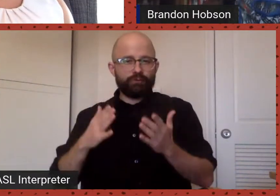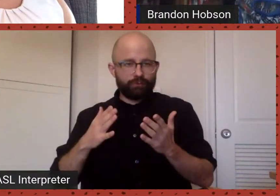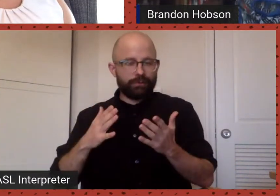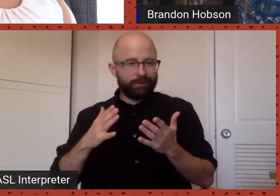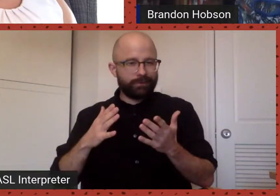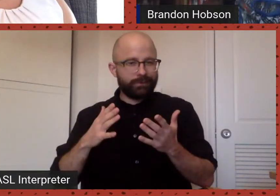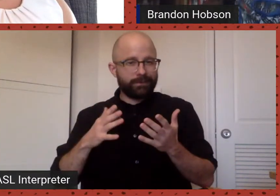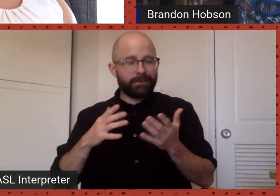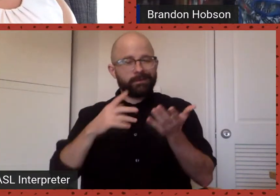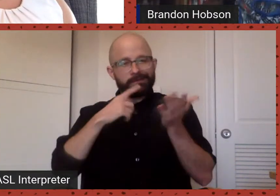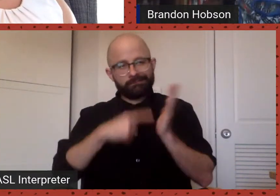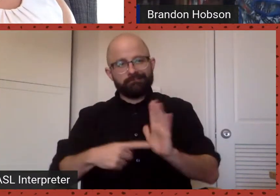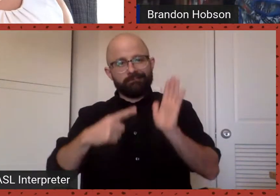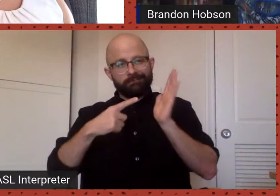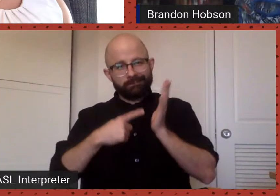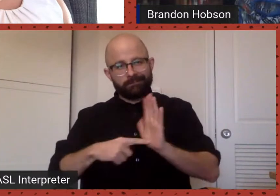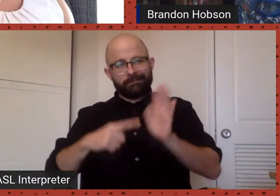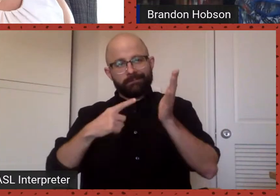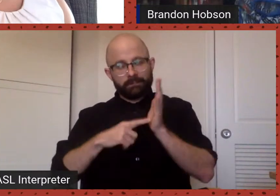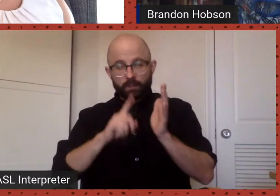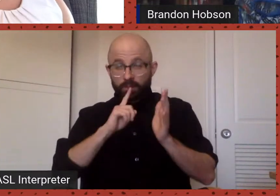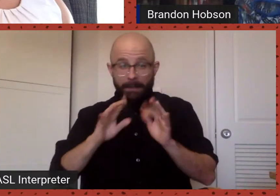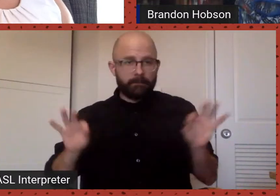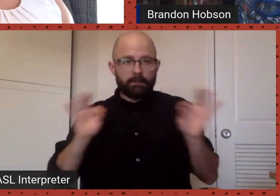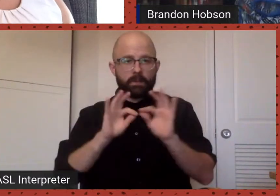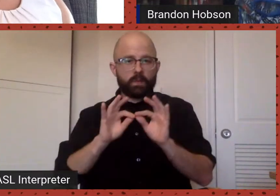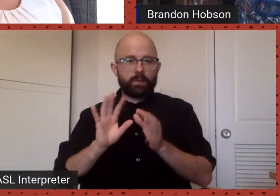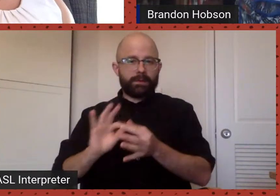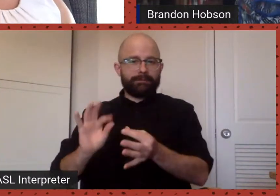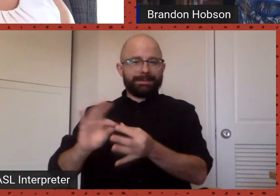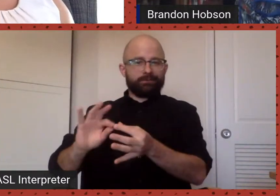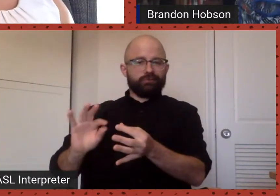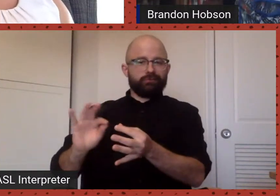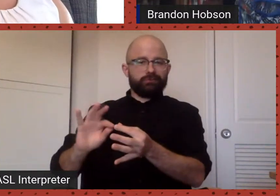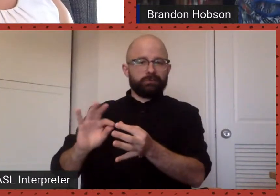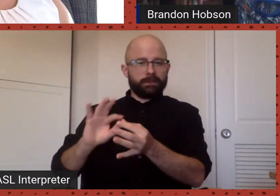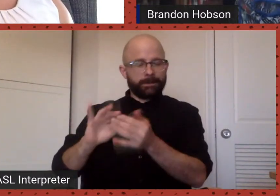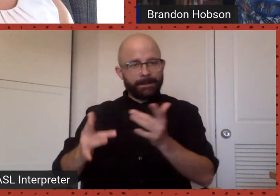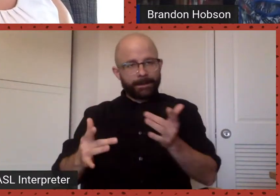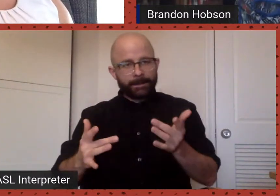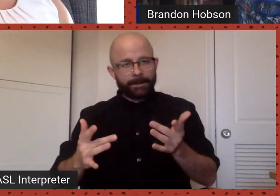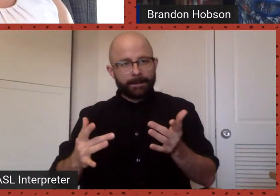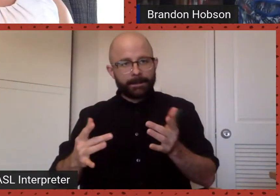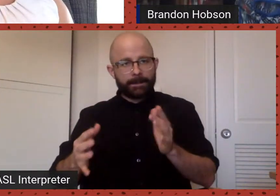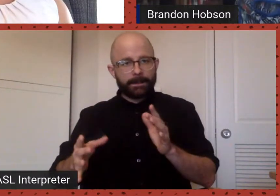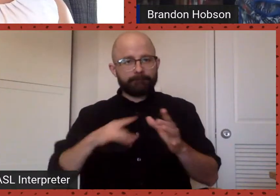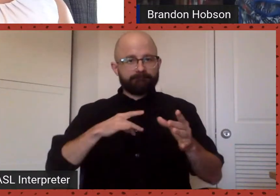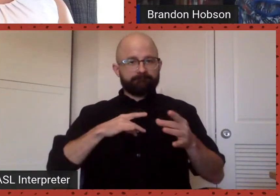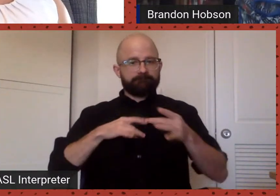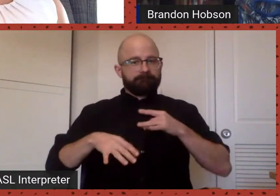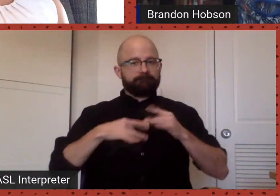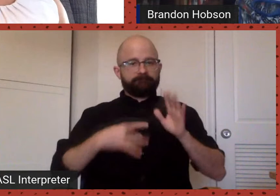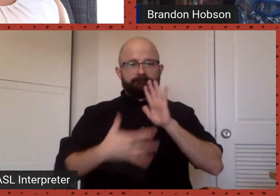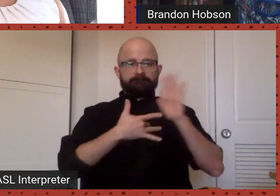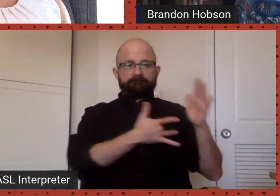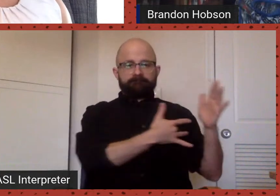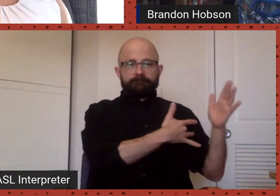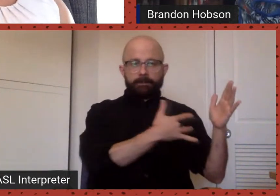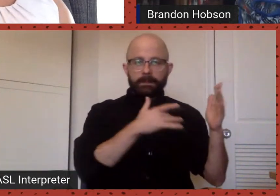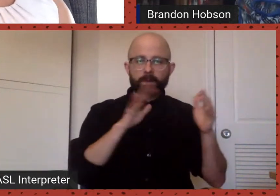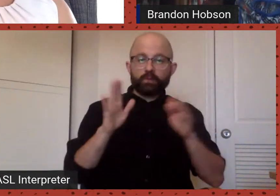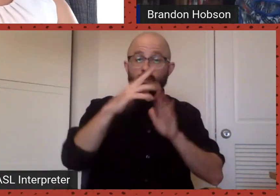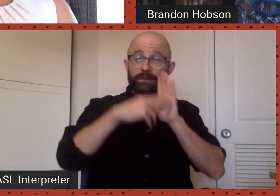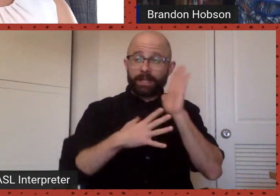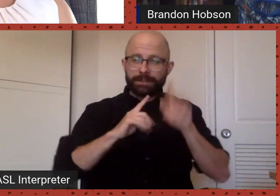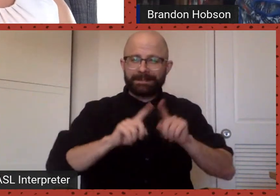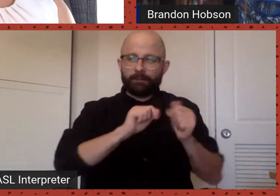really important messages that I'm sure are resonating with so many of your readers in different ways. And, building